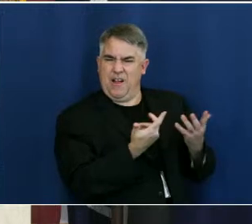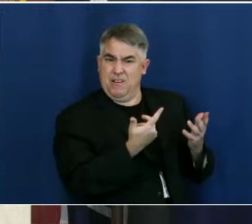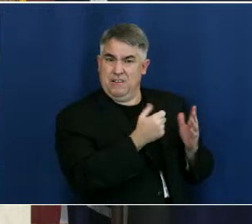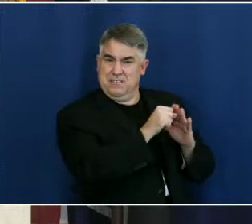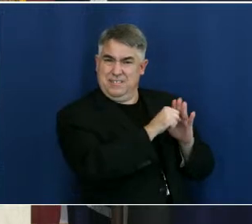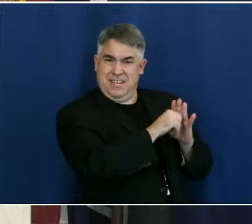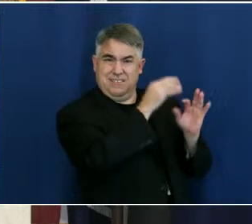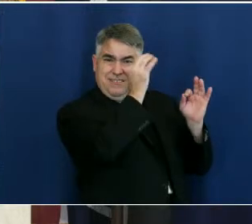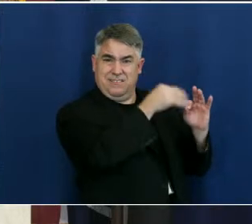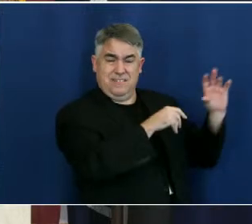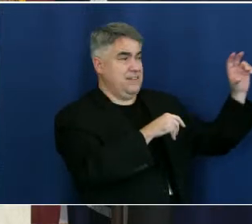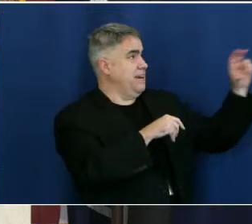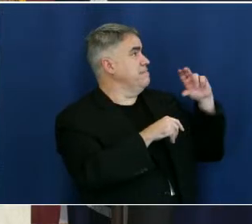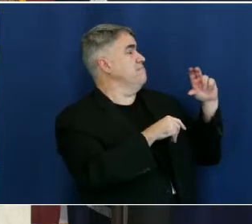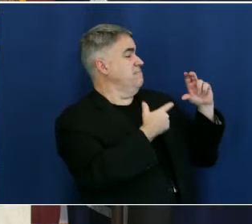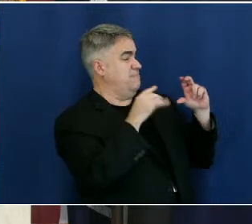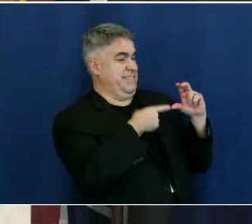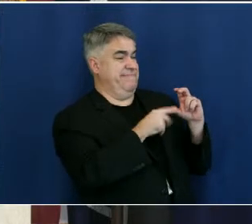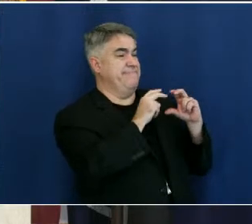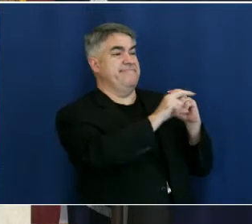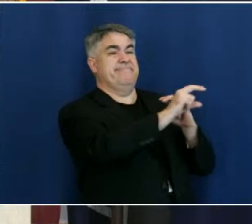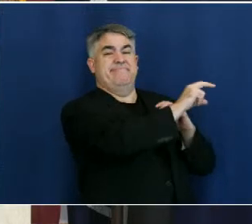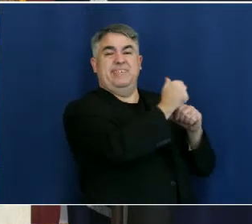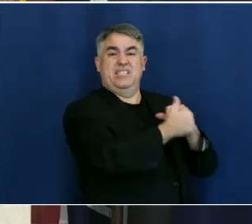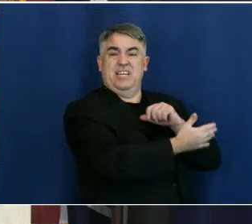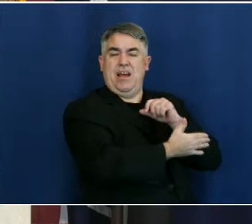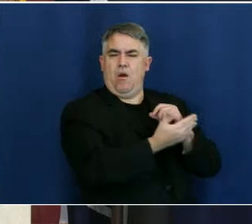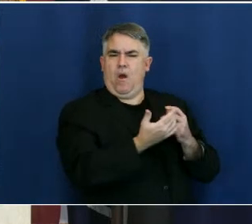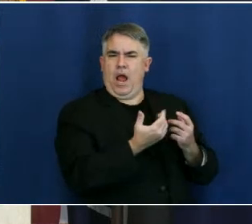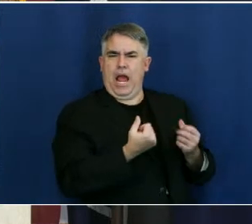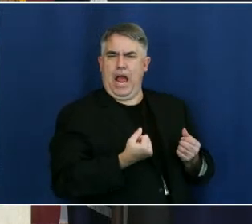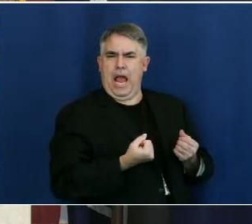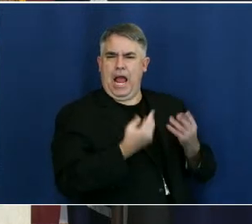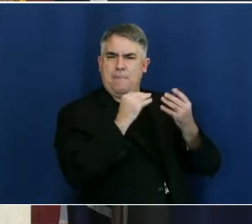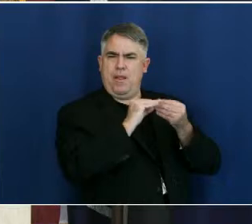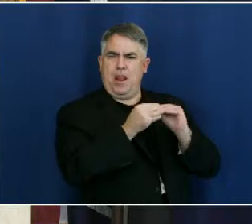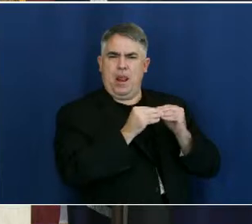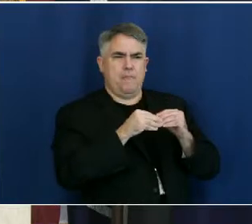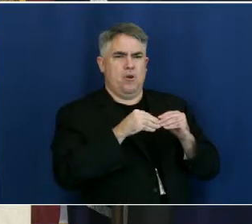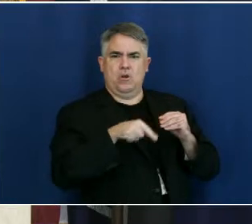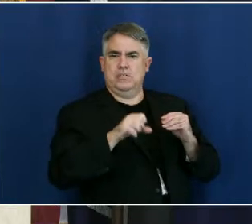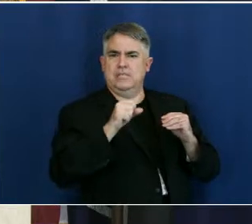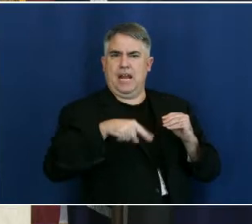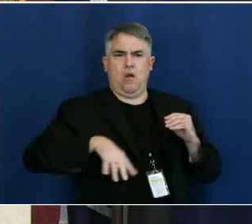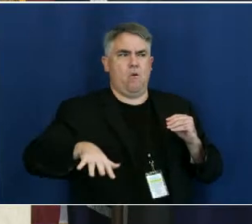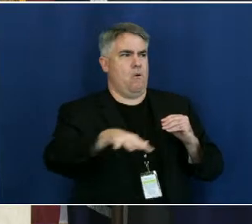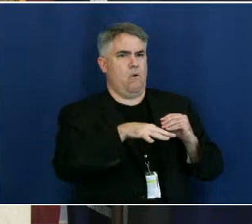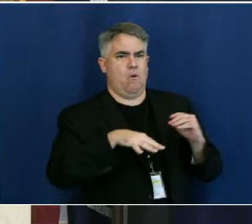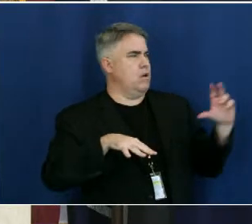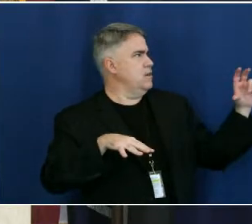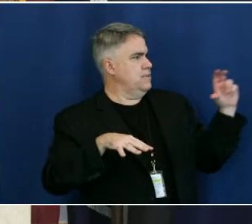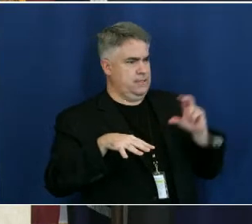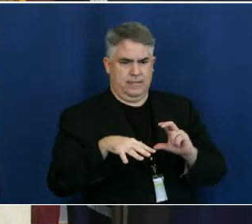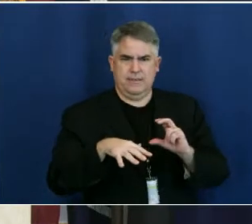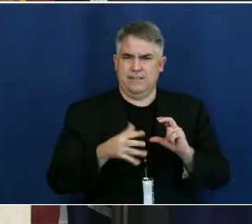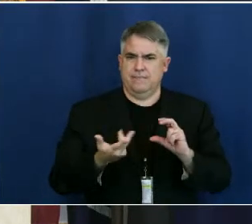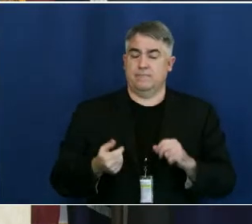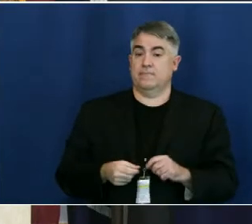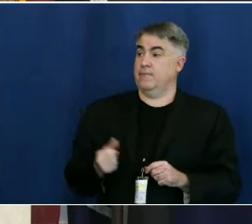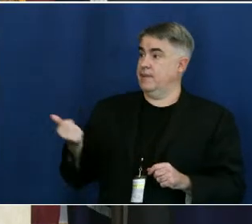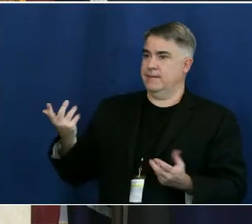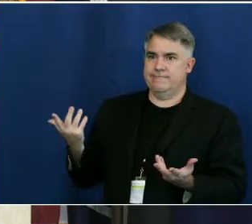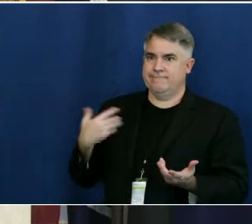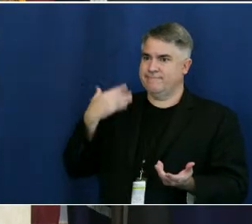is it decided how many doses San Diego County will actually receive? Yeah, I don't know.